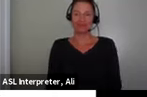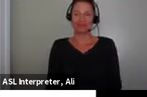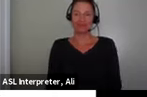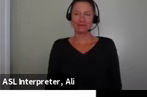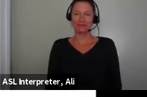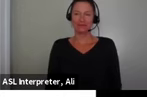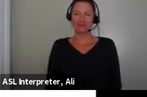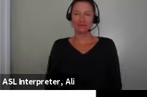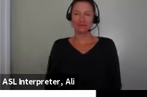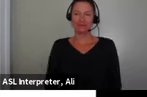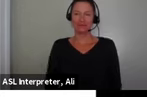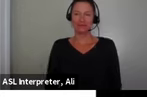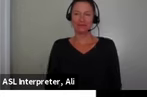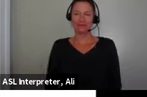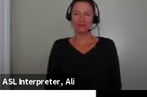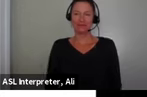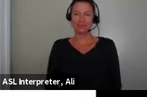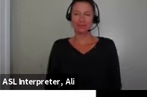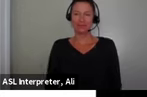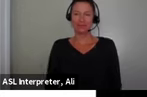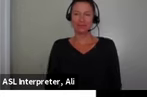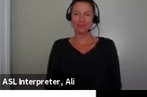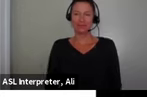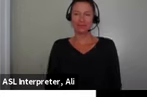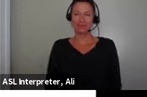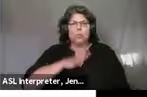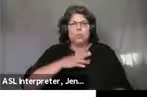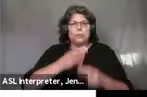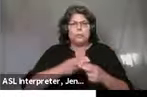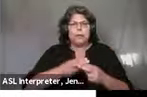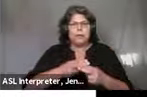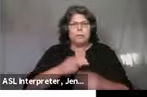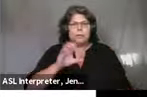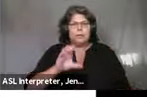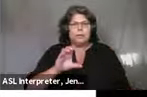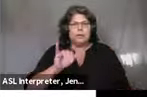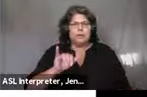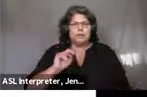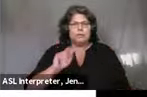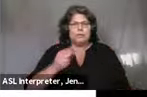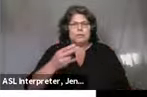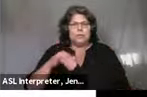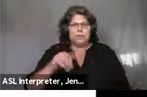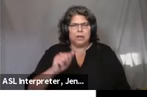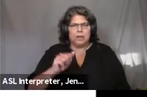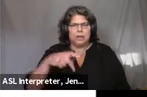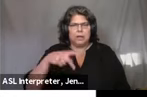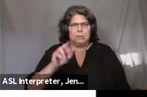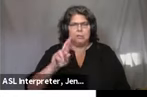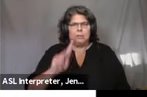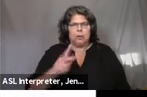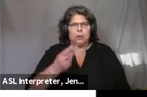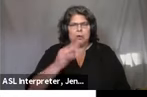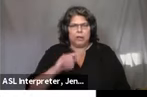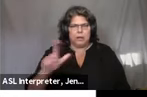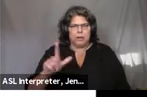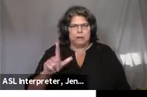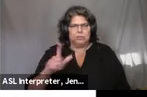I have a raised hand from Cynthia Parkhill. Cynthia, let me unmute you.